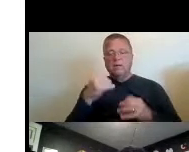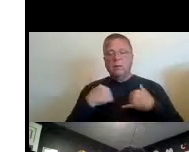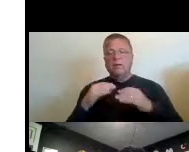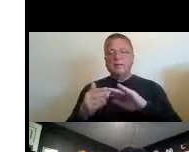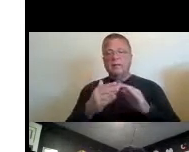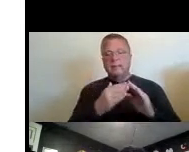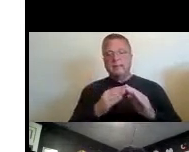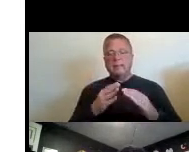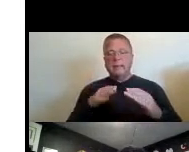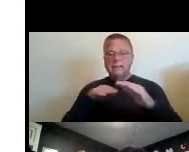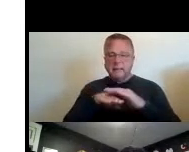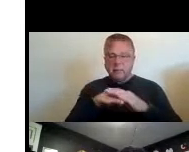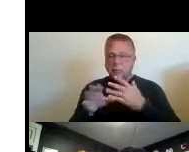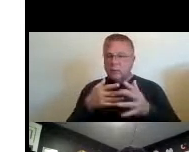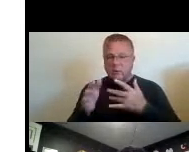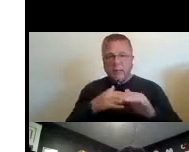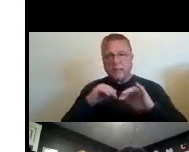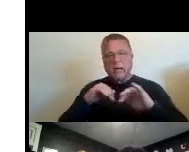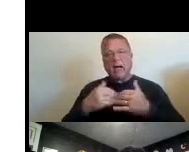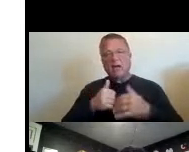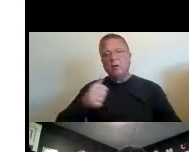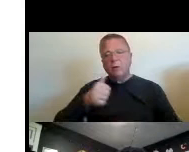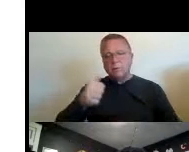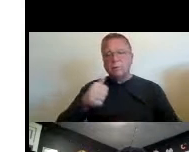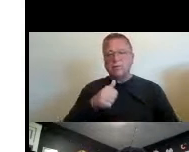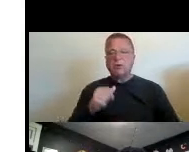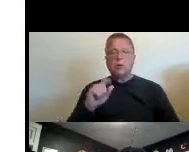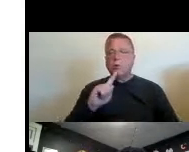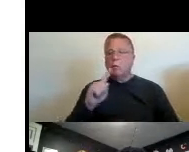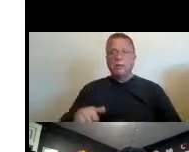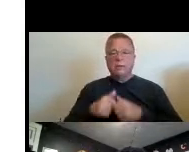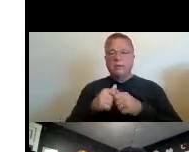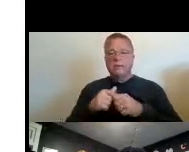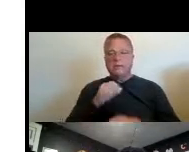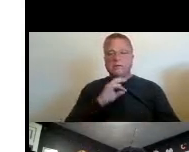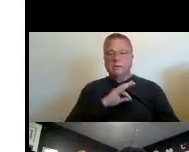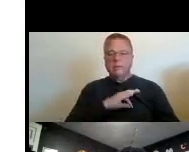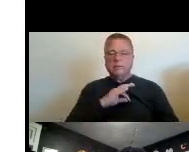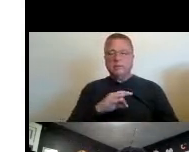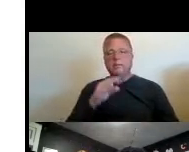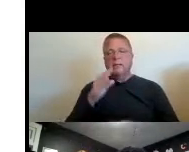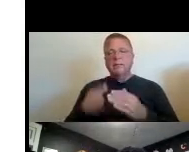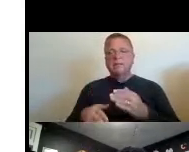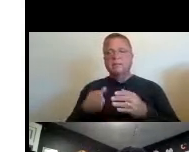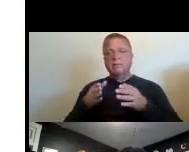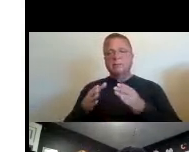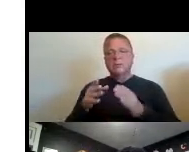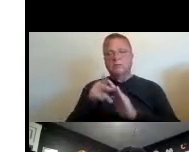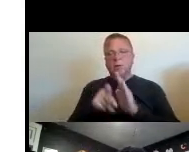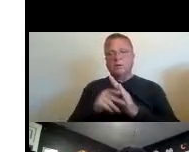mode of transportation you want and what part of the city that you are in. And again, the Complete Streets policy was established